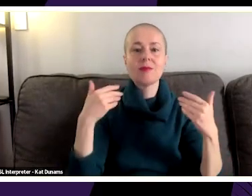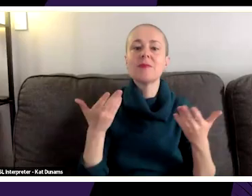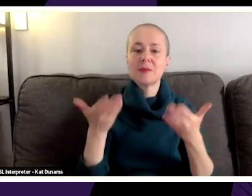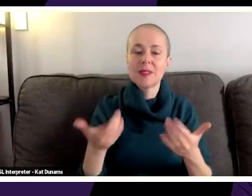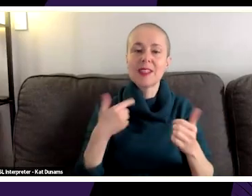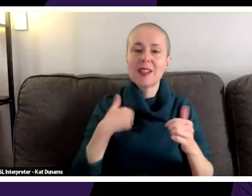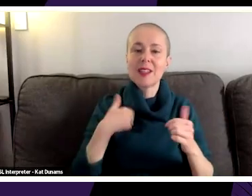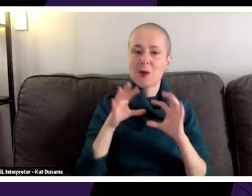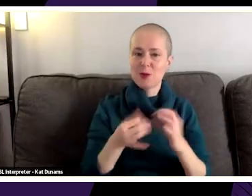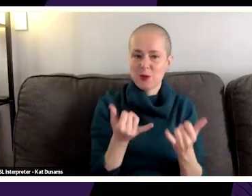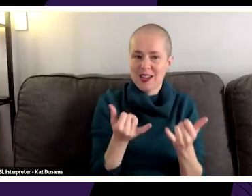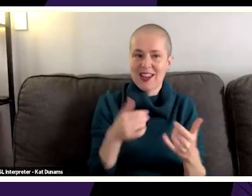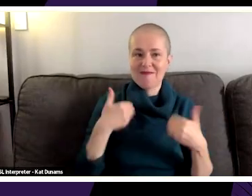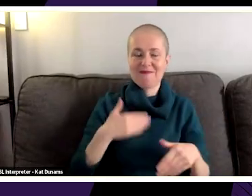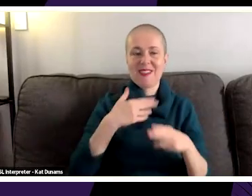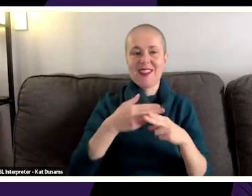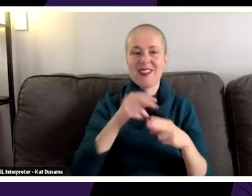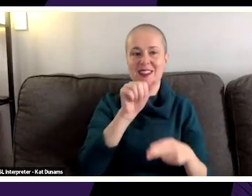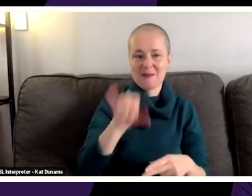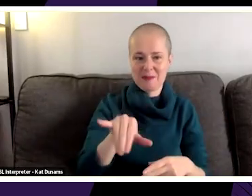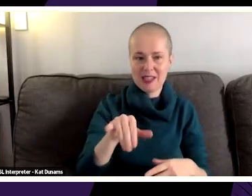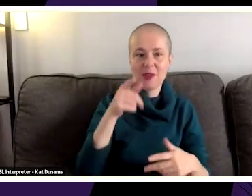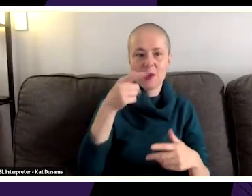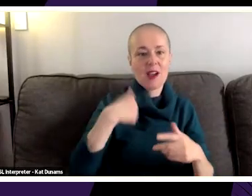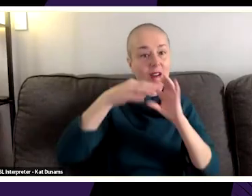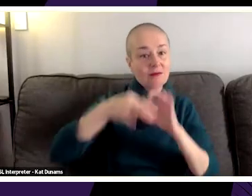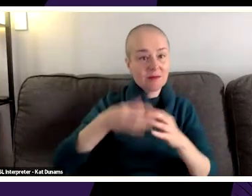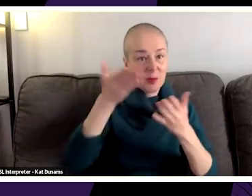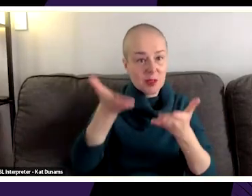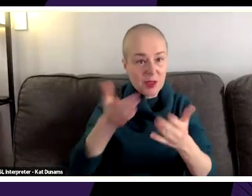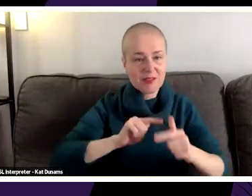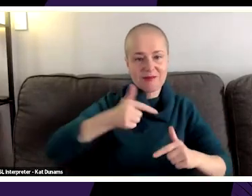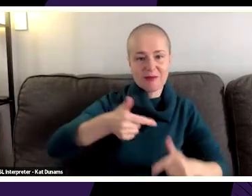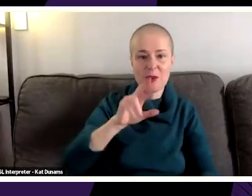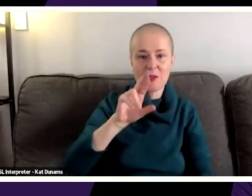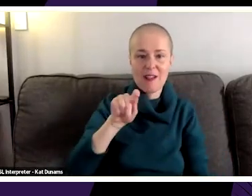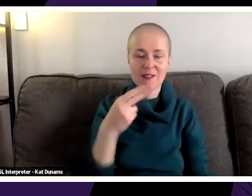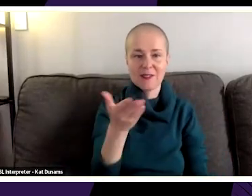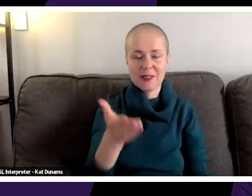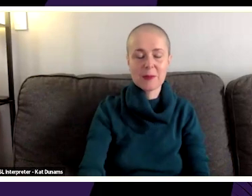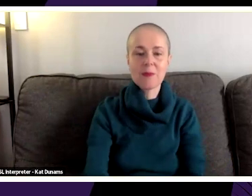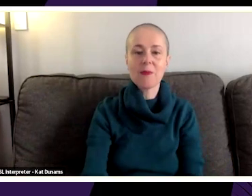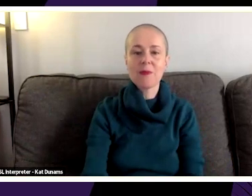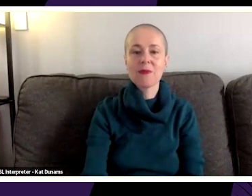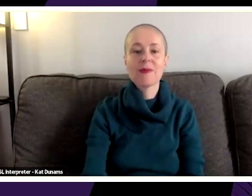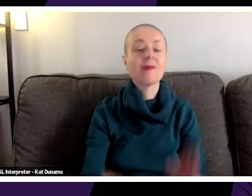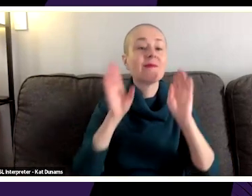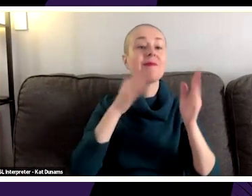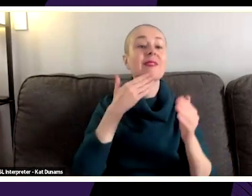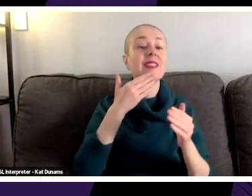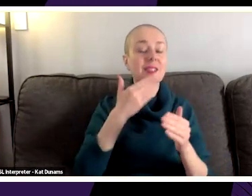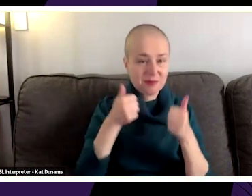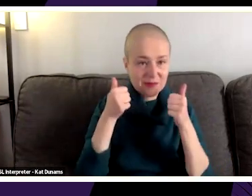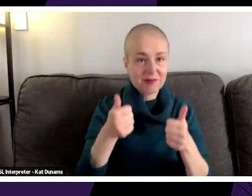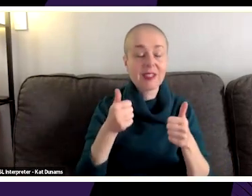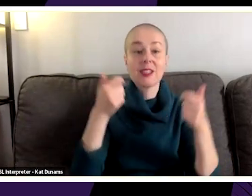Kit Kuxanok and Raphael Ducoville. Go ahead, Raf. Thanks, Amy. This is our biggest